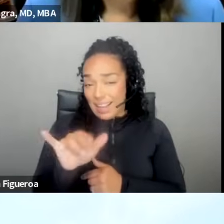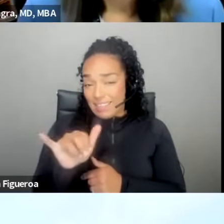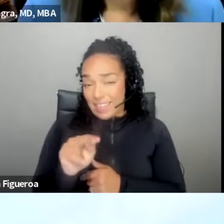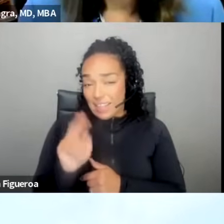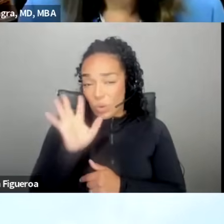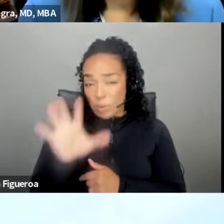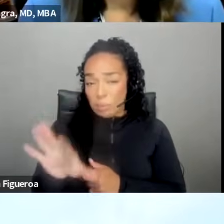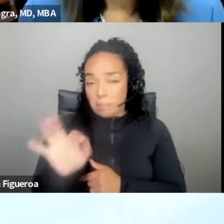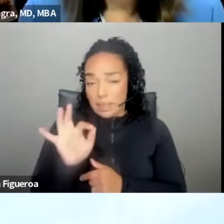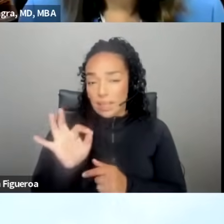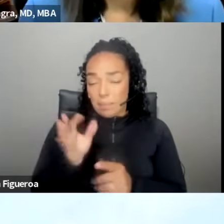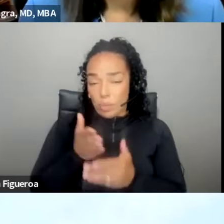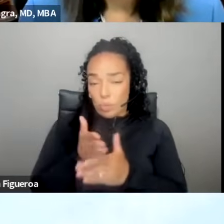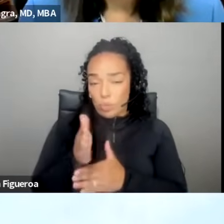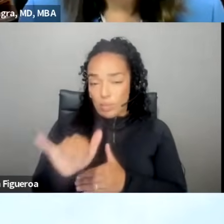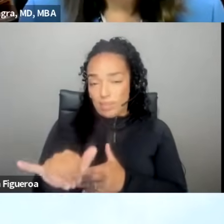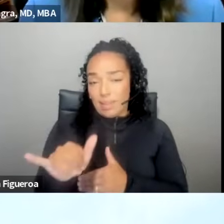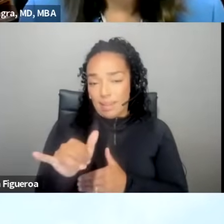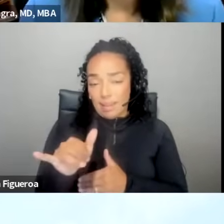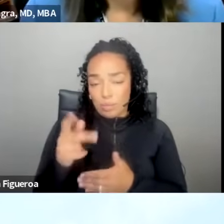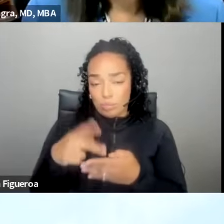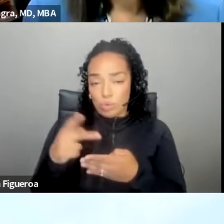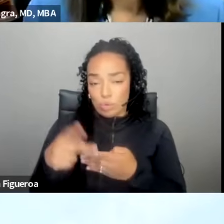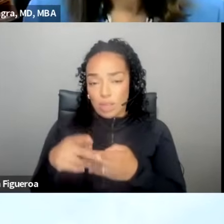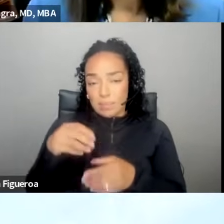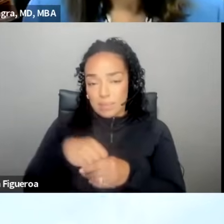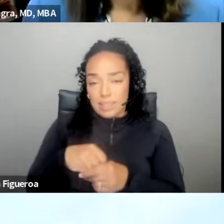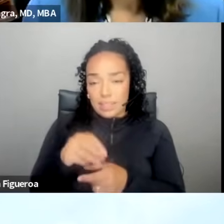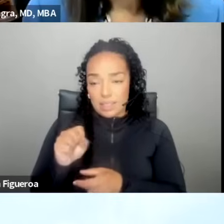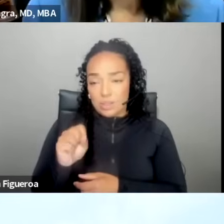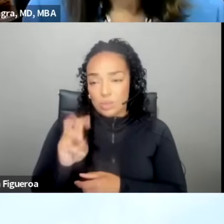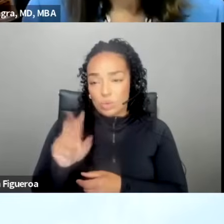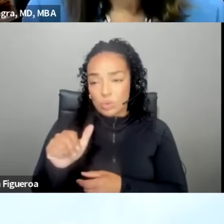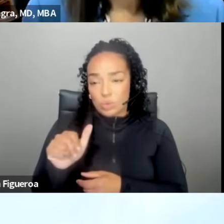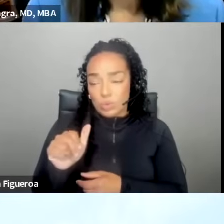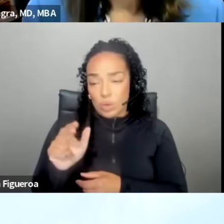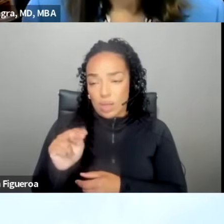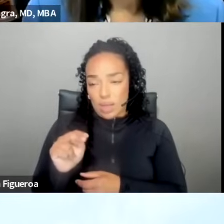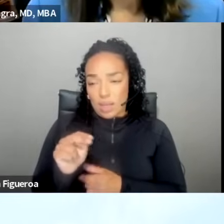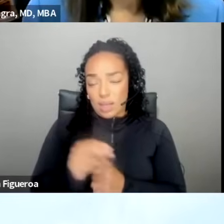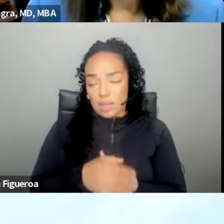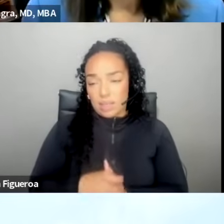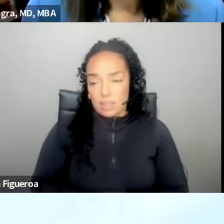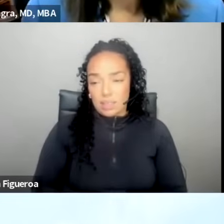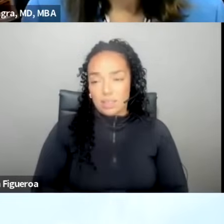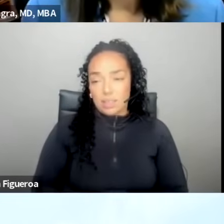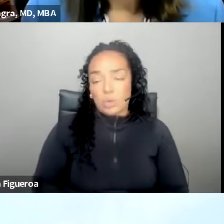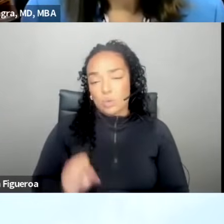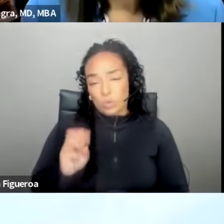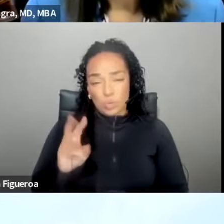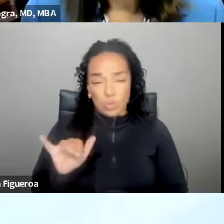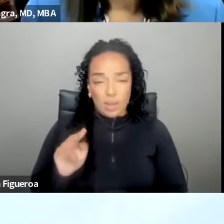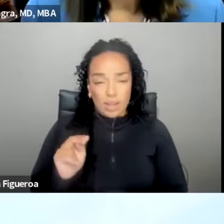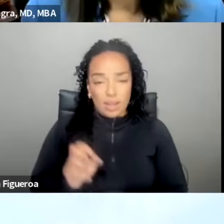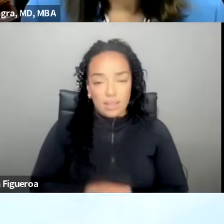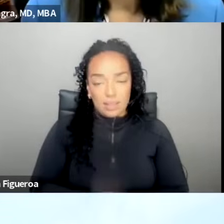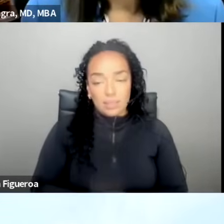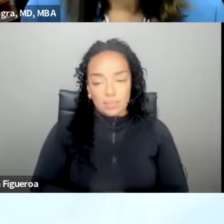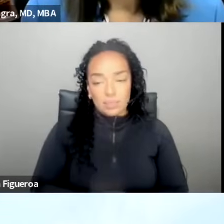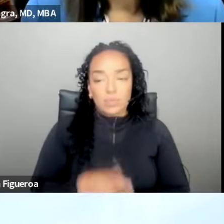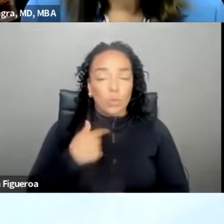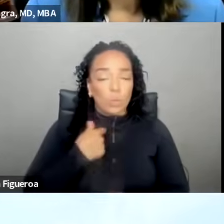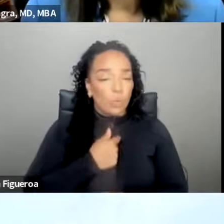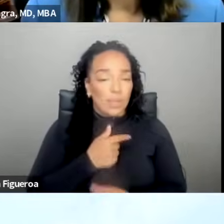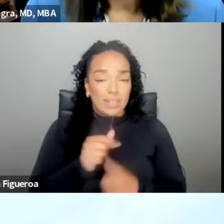that influenza program in swine. We do continue to share messages